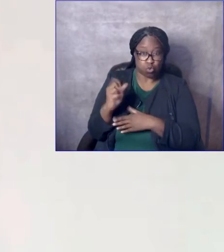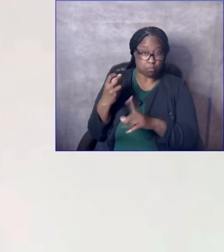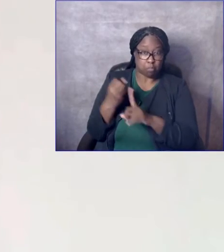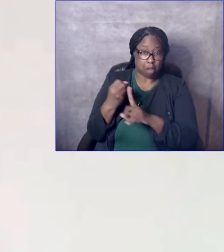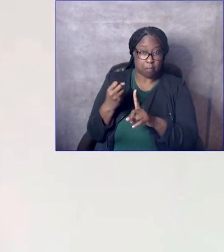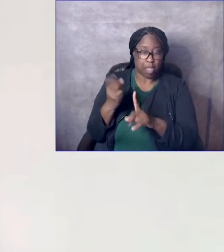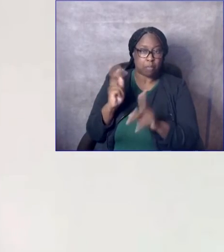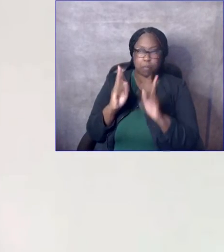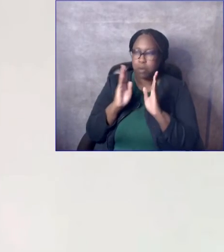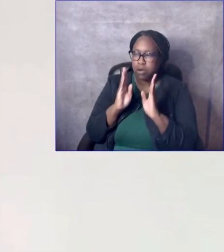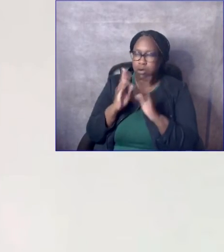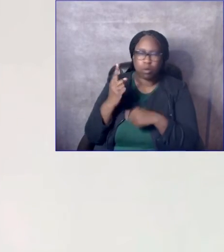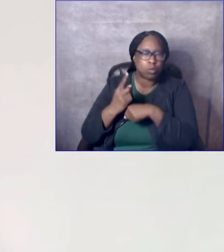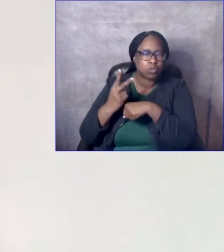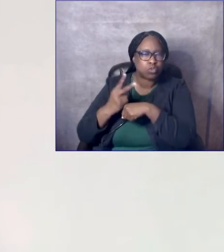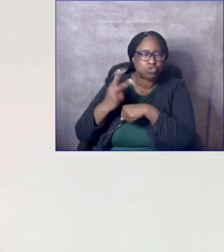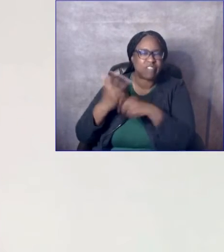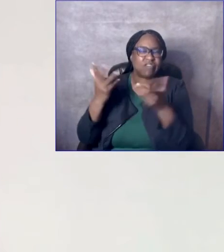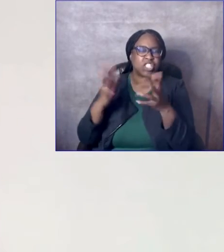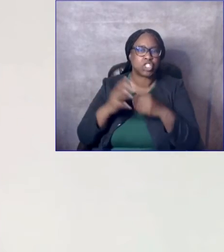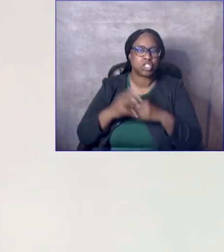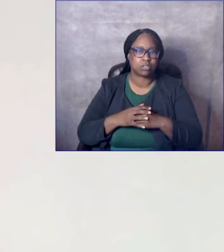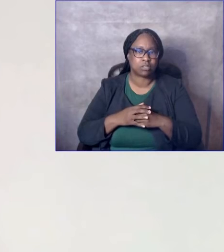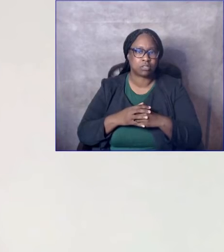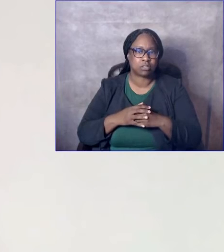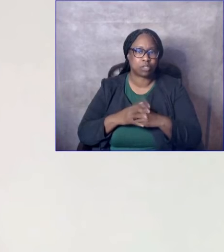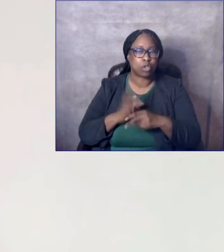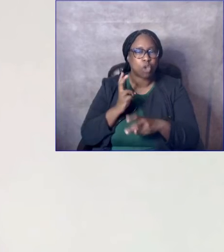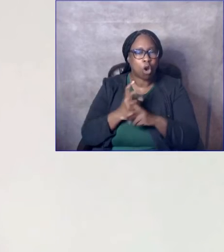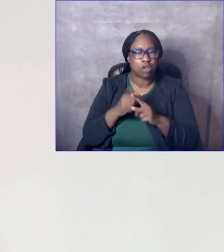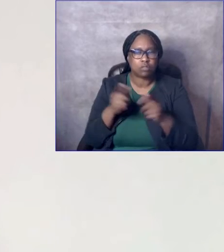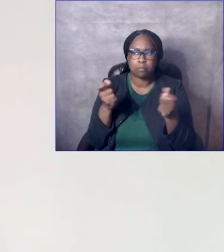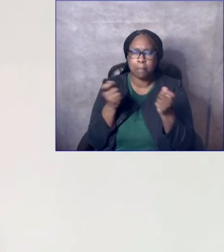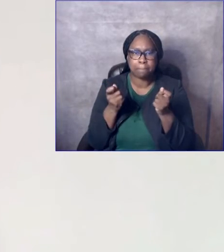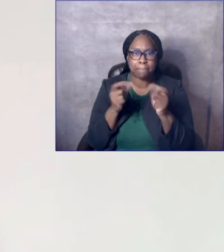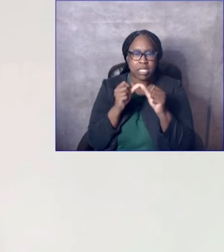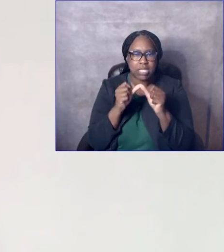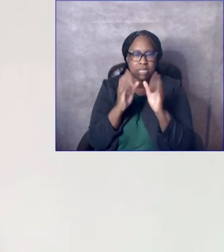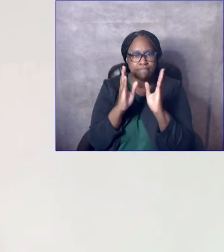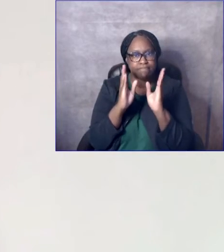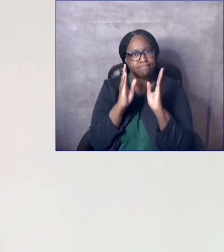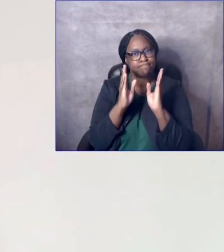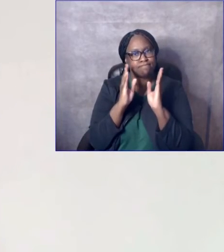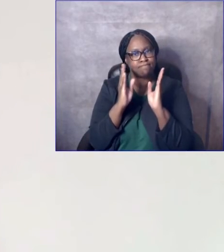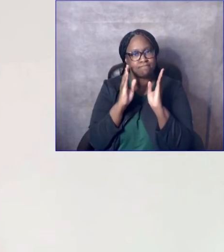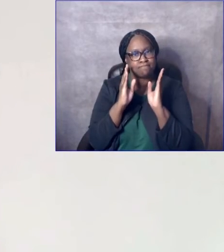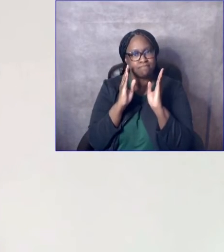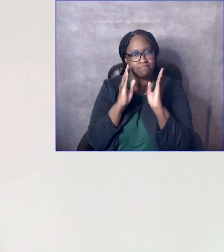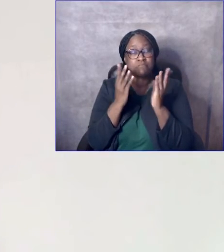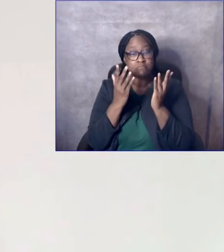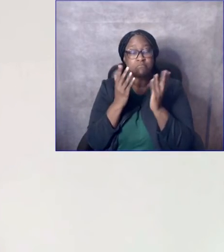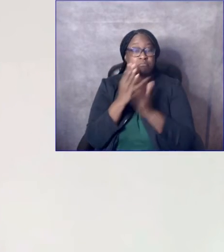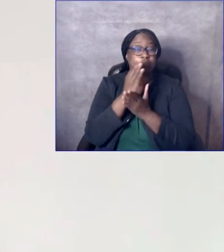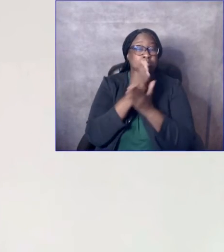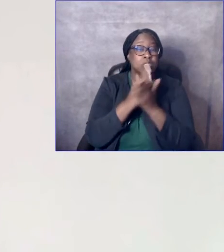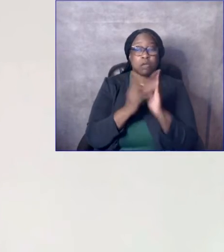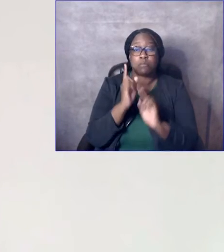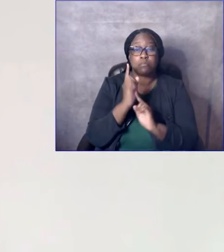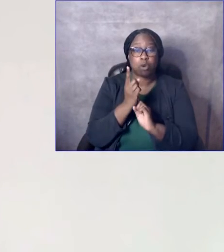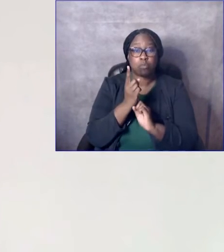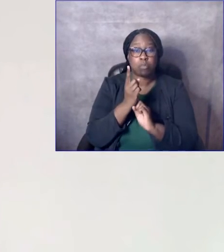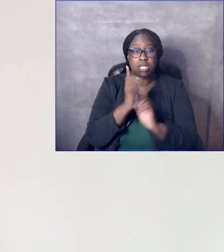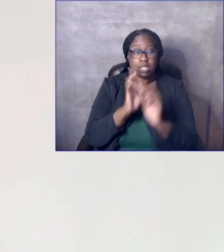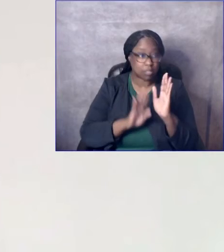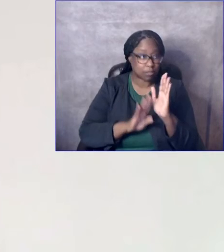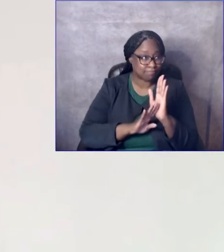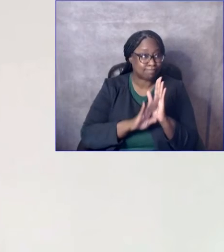to have continuous attention. And so I think what we hope we showed you today is that there were peaks and valleys, right? There were moments we had to create to ensure